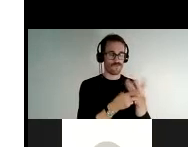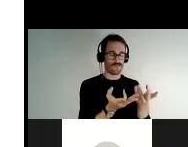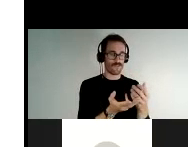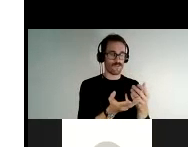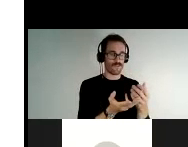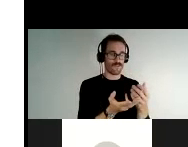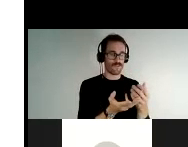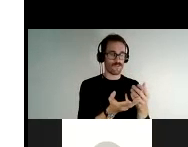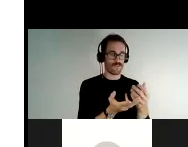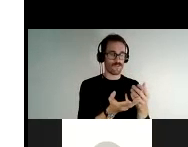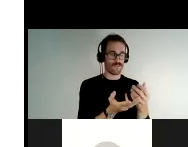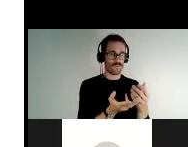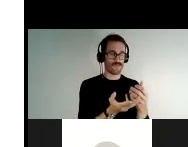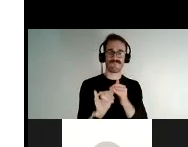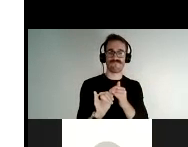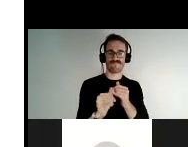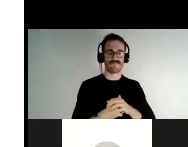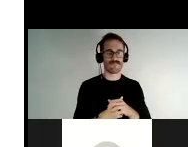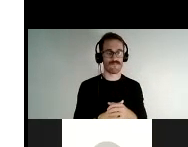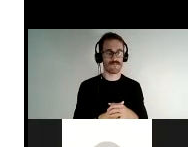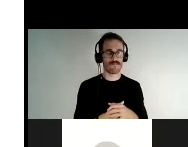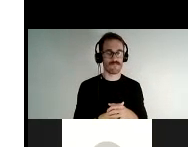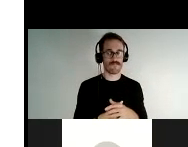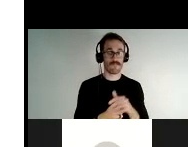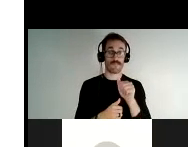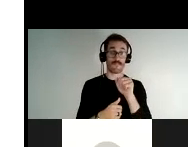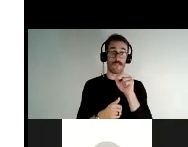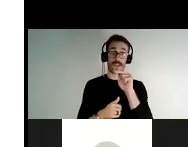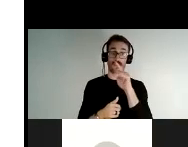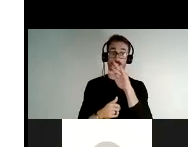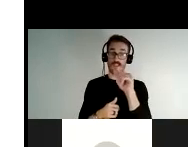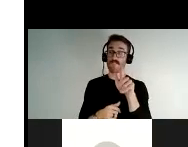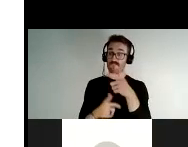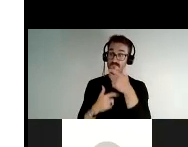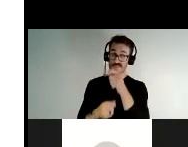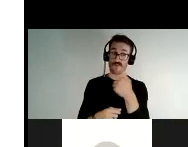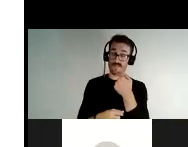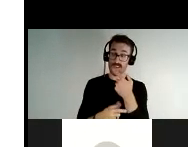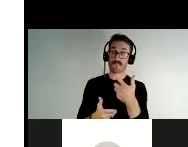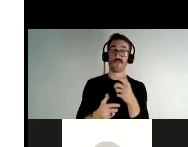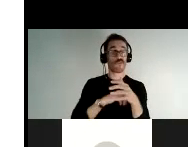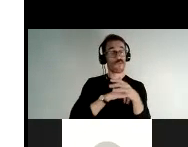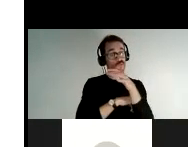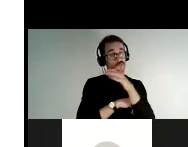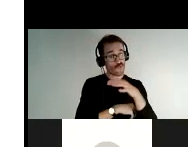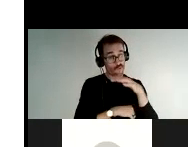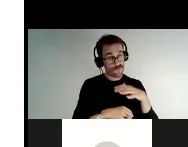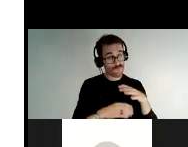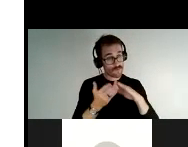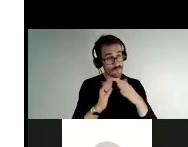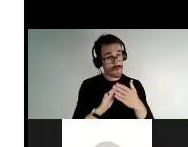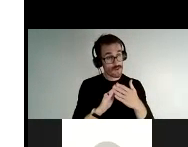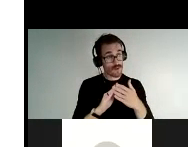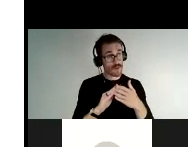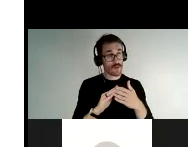Right. But it's interesting what you say about how rural communities, which we often think of as